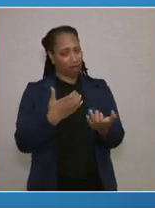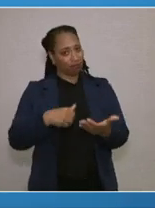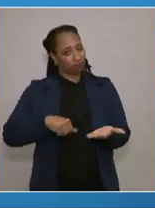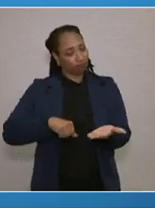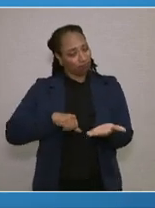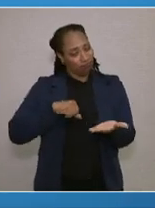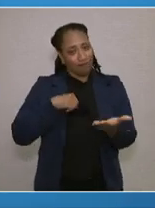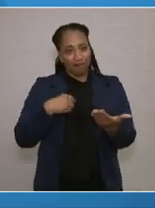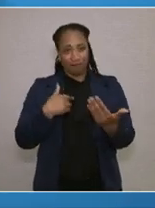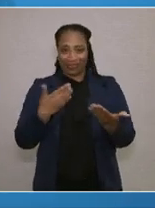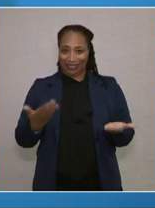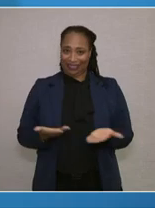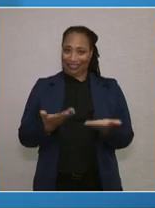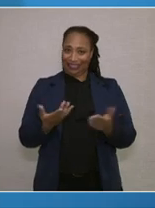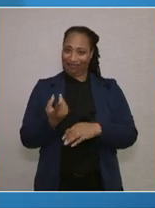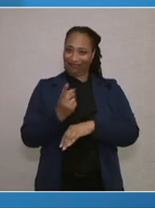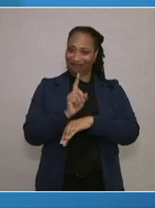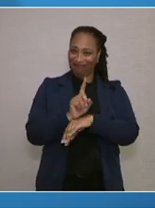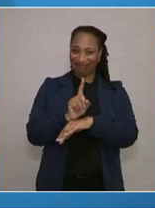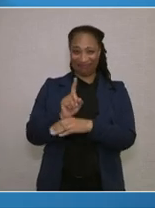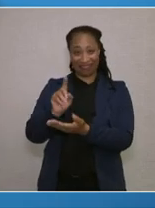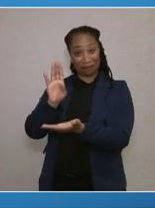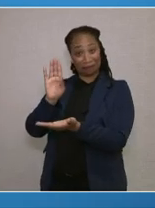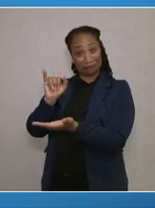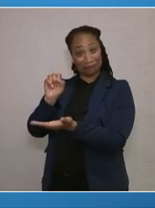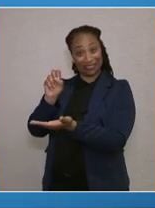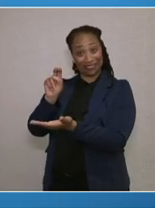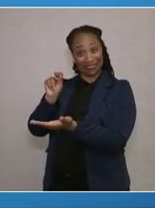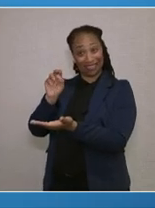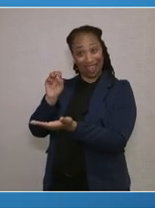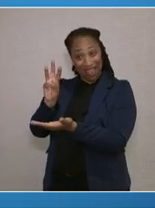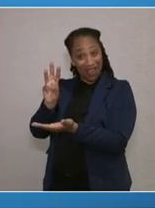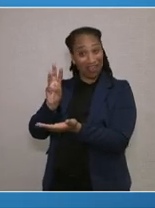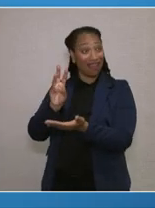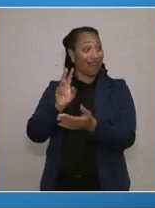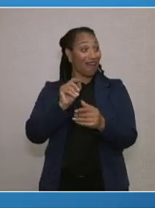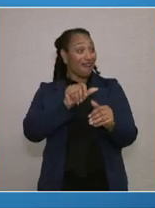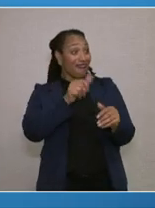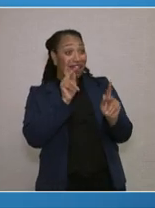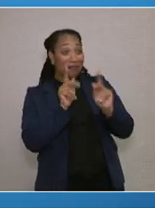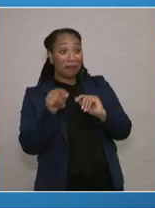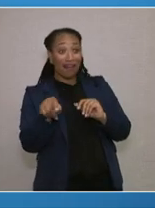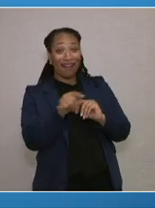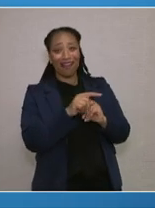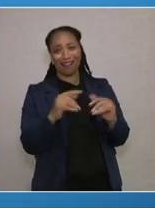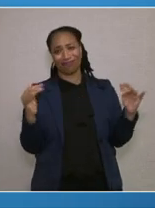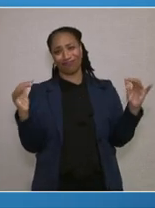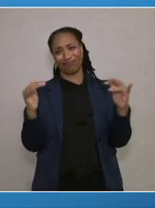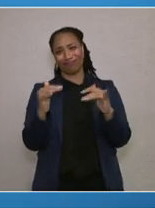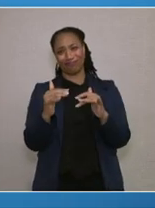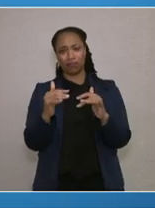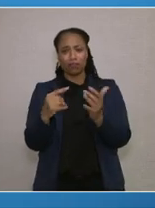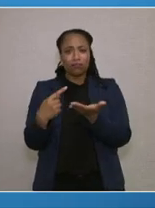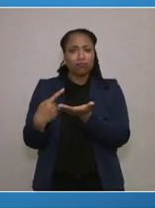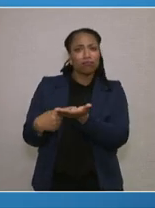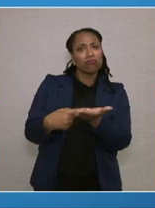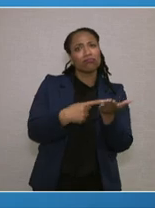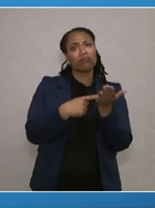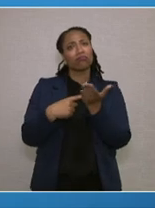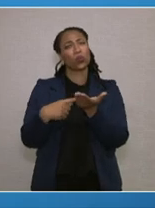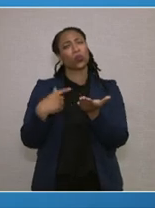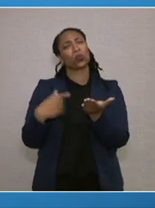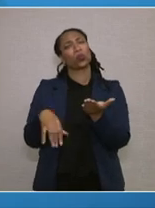gathering. And I am so pleased that you are focusing on not just our